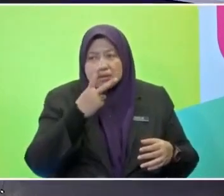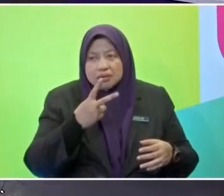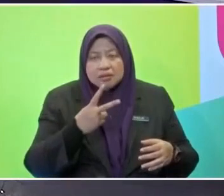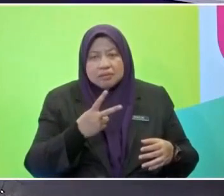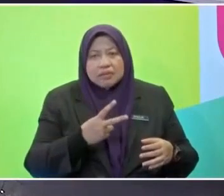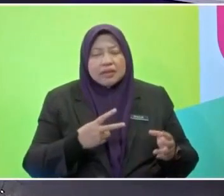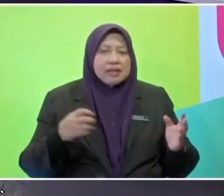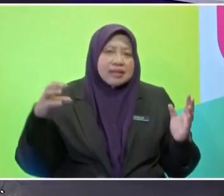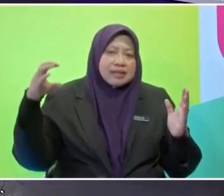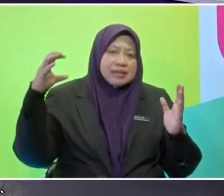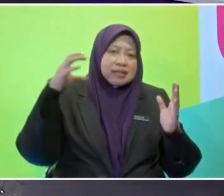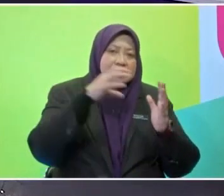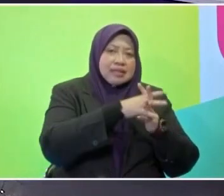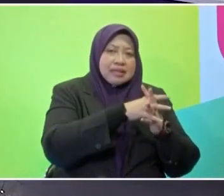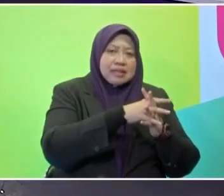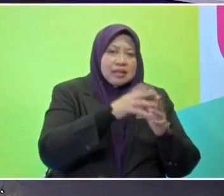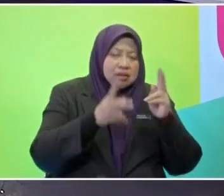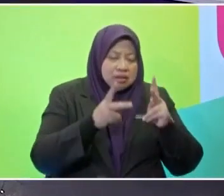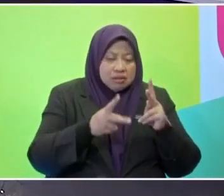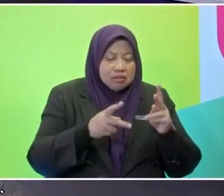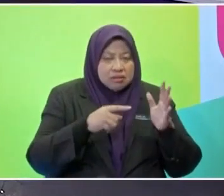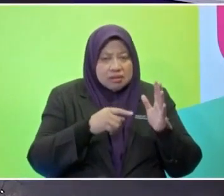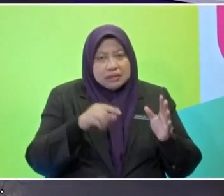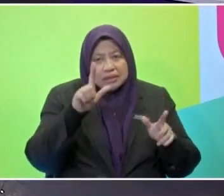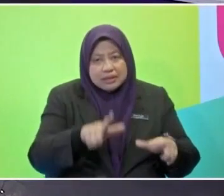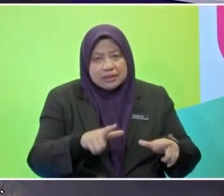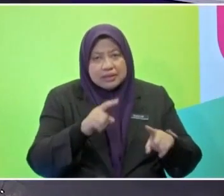translucent. Because when I put my finger behind it,